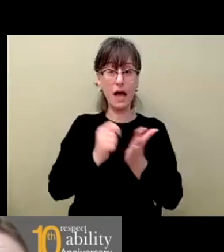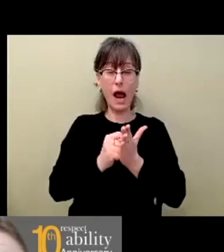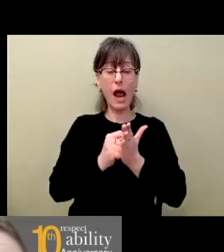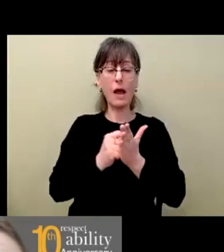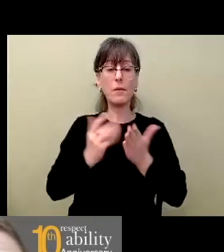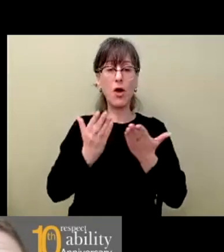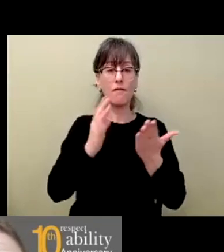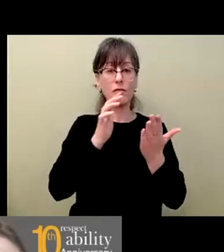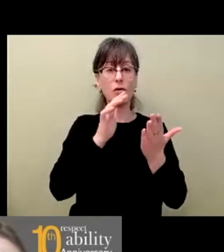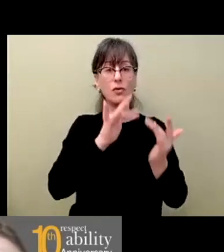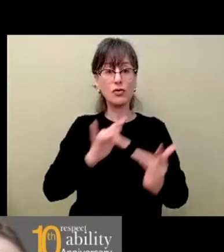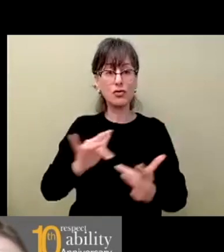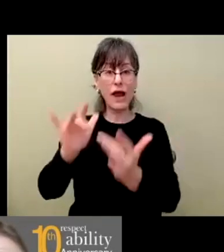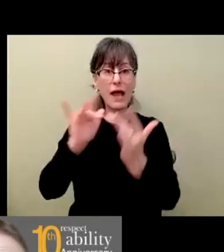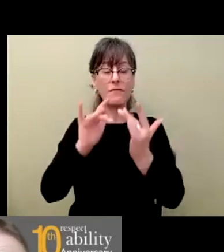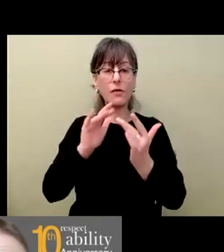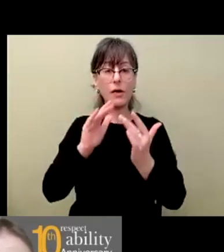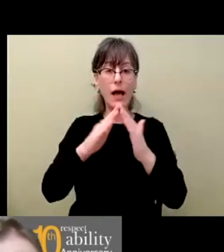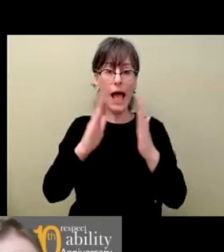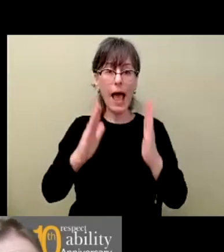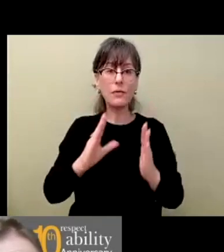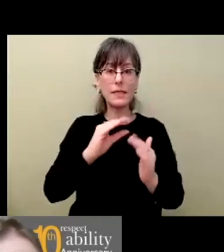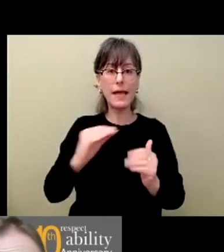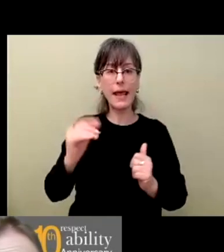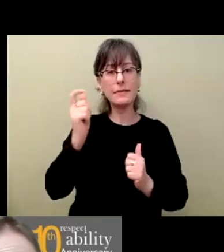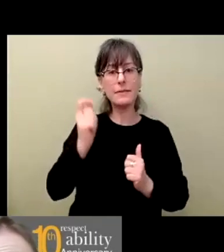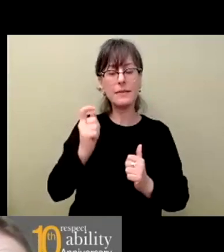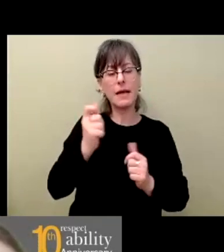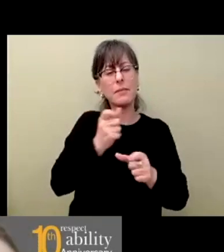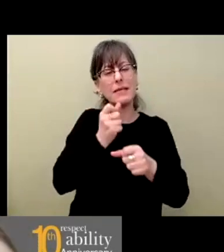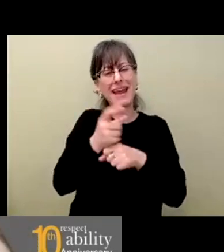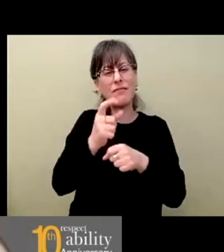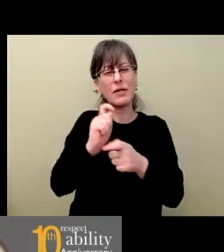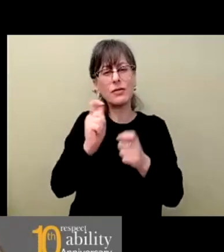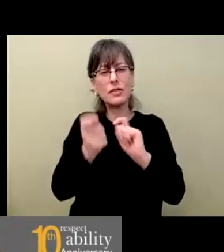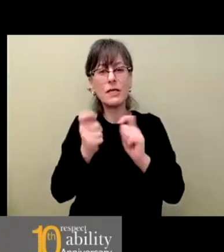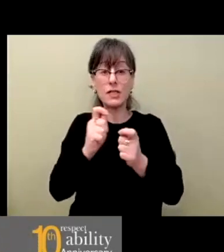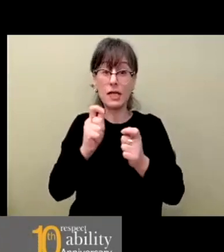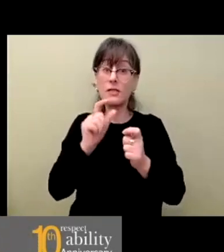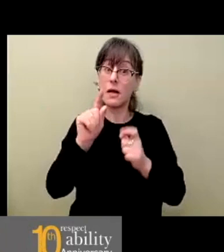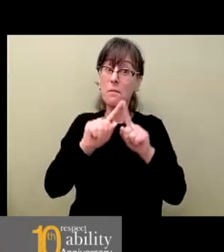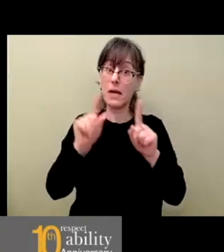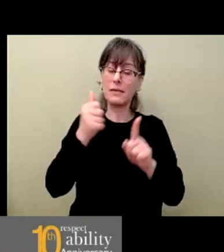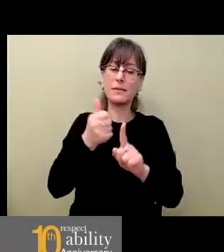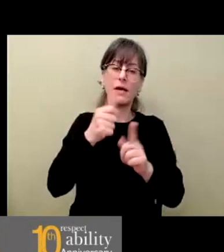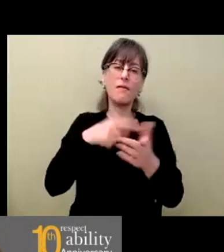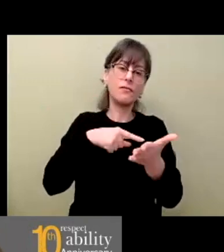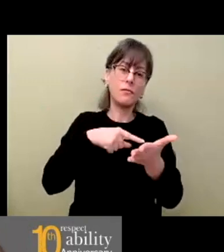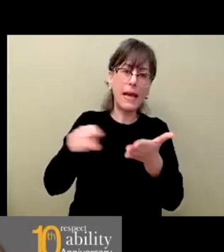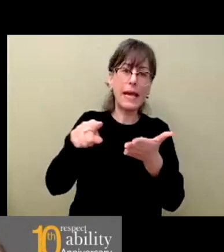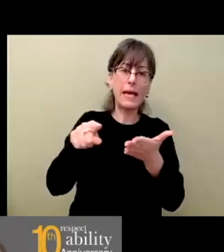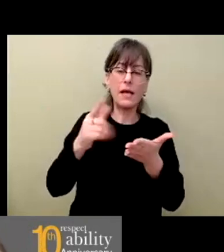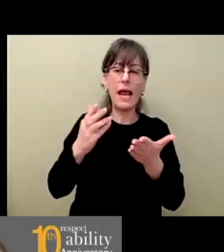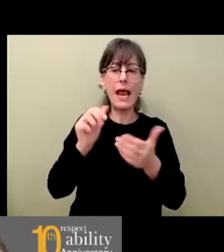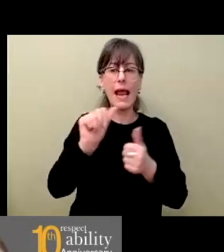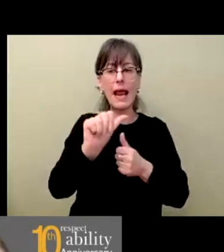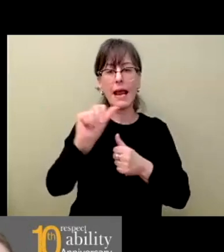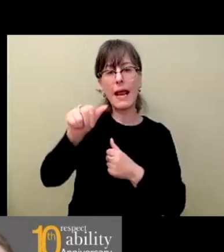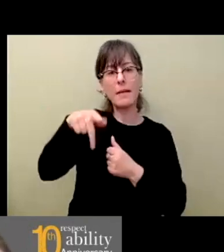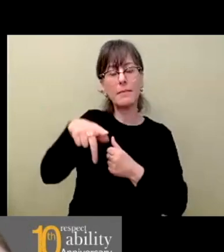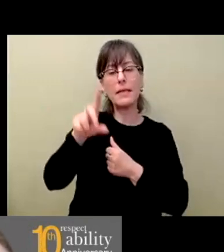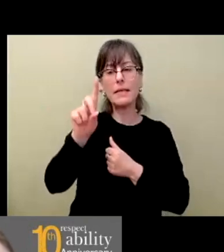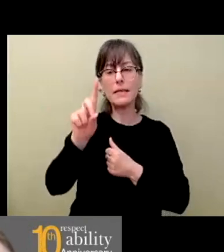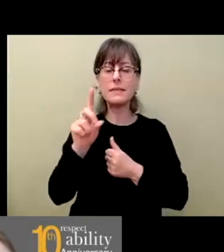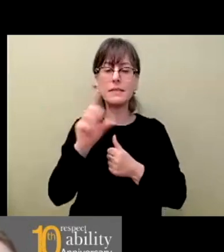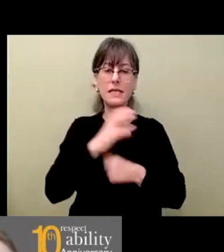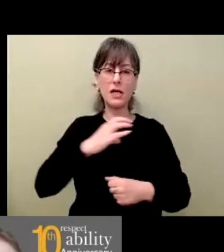travel, housing, and a stipend. Each year it's slightly different, but it is a paid internship. And so I would highly recommend the AAPD congressional internship.